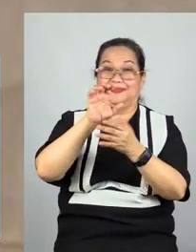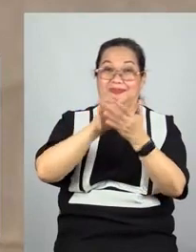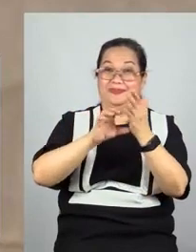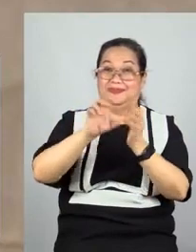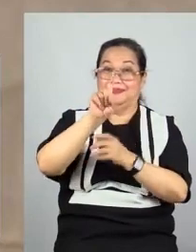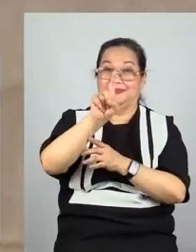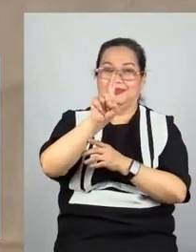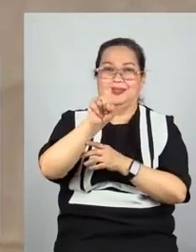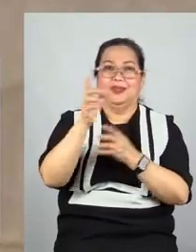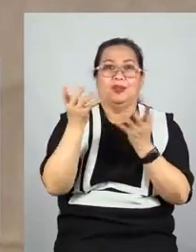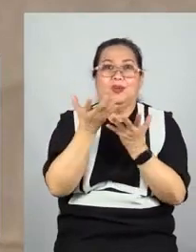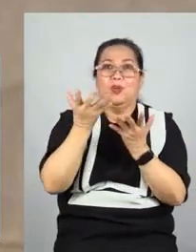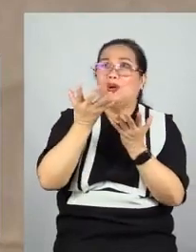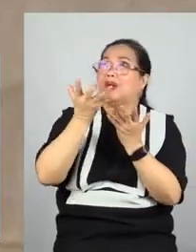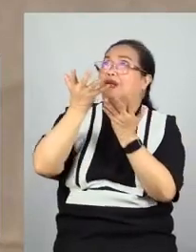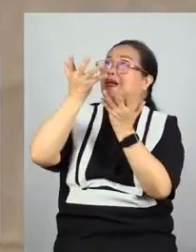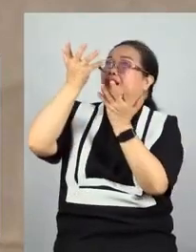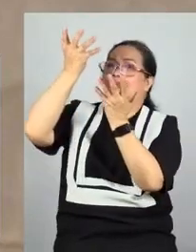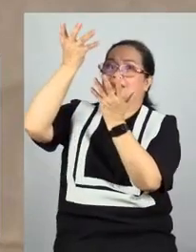hanggang saan ba siya in-exalt?